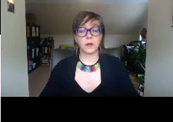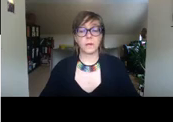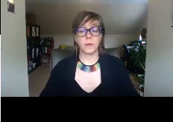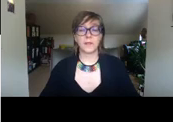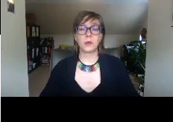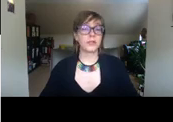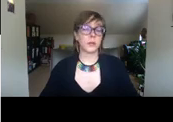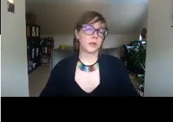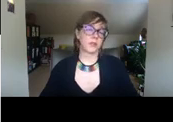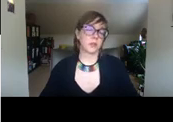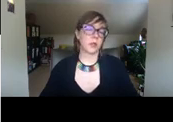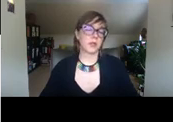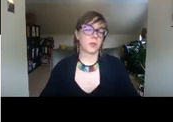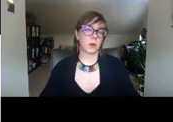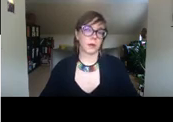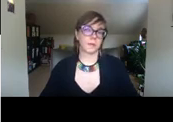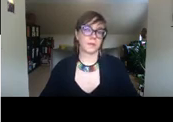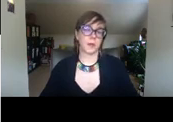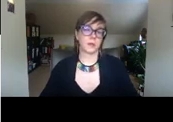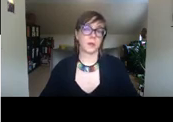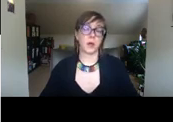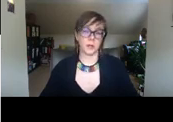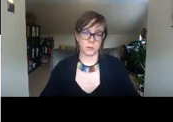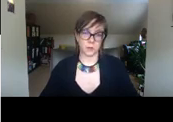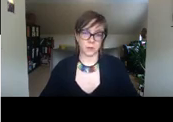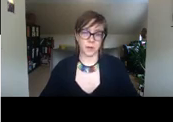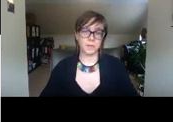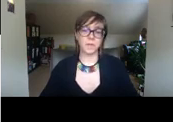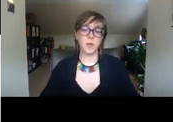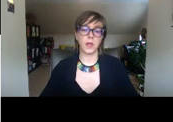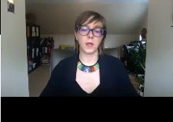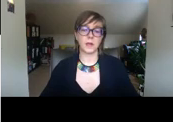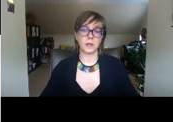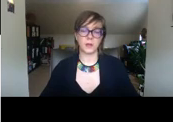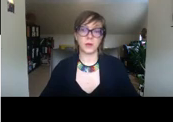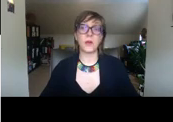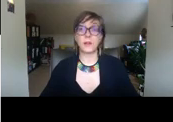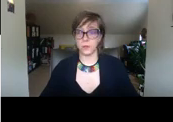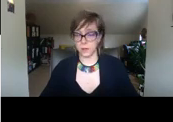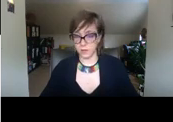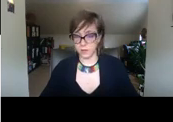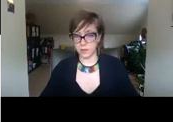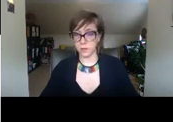those interpreters, it's a lot less work. There's a lot less work for them, and it's under